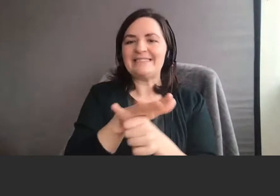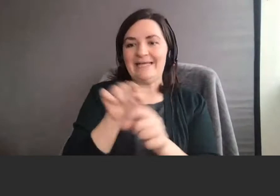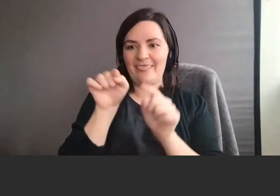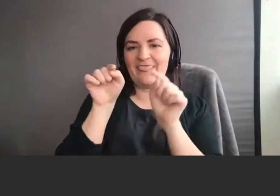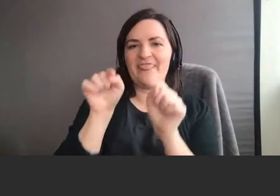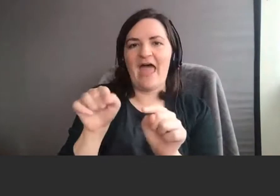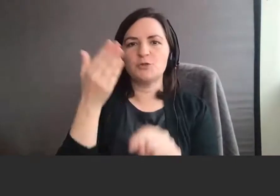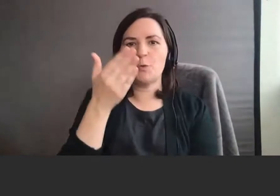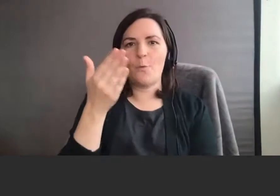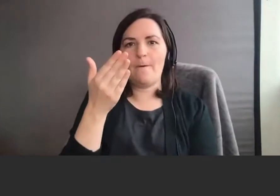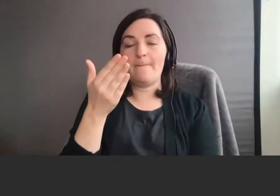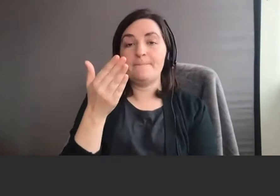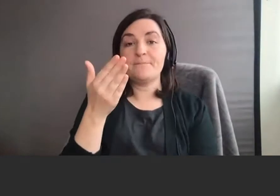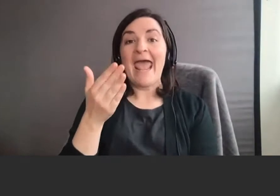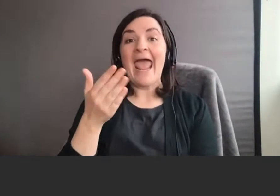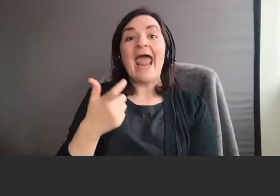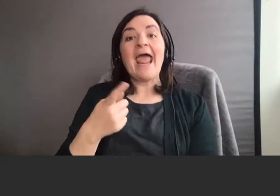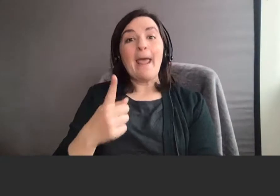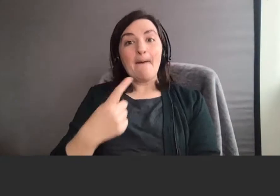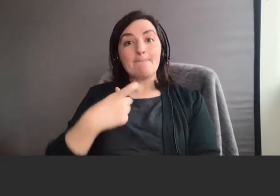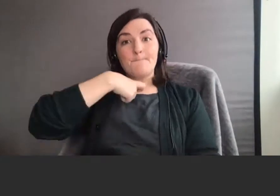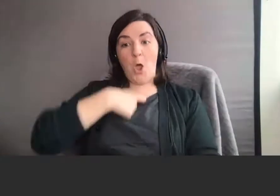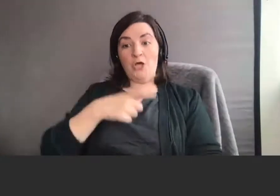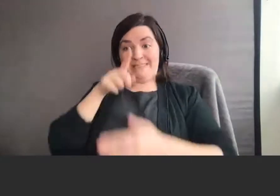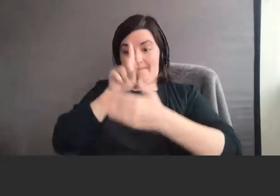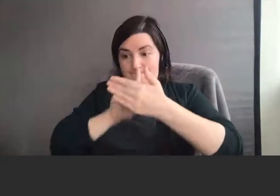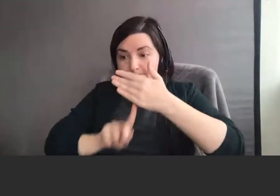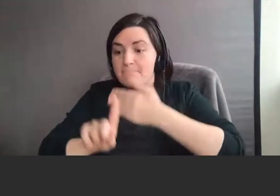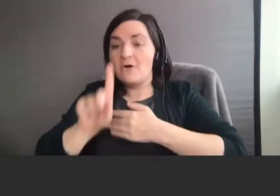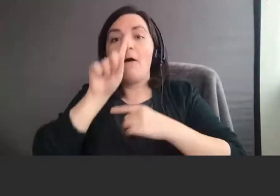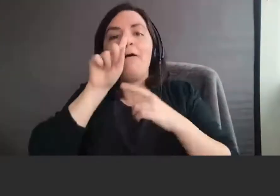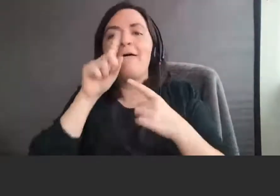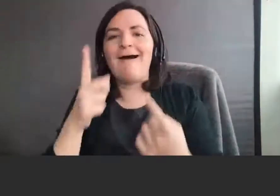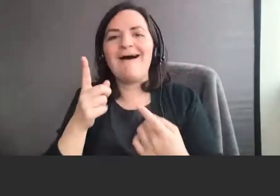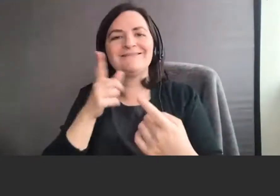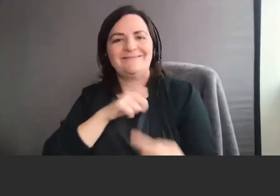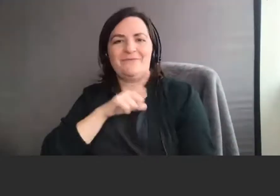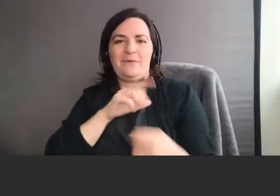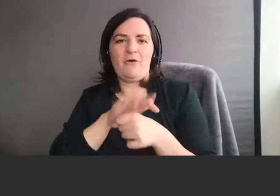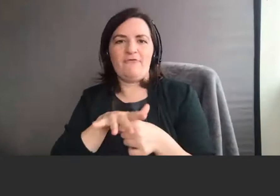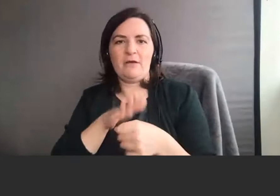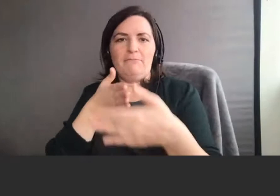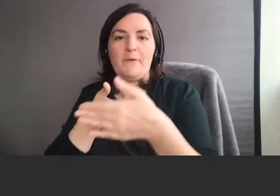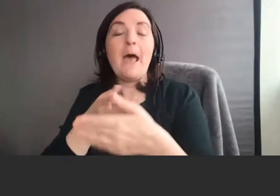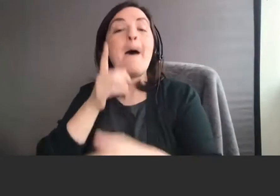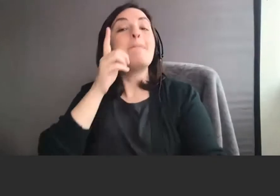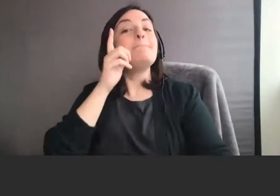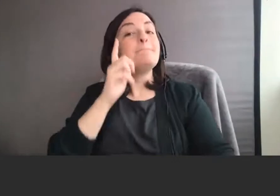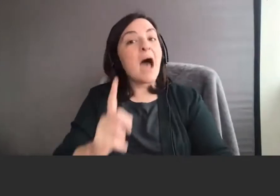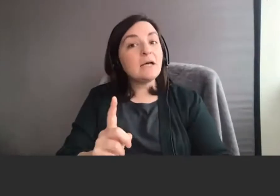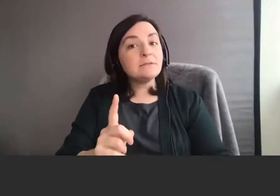to visit that school in person because of COVID-19, but you can